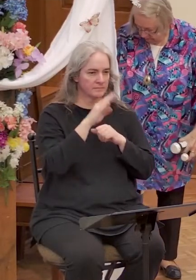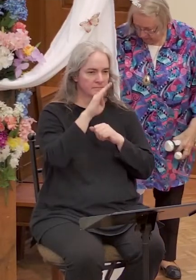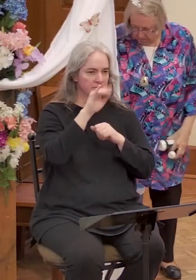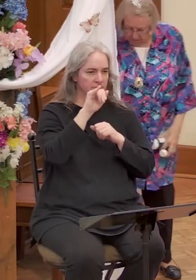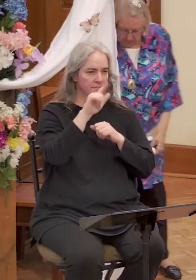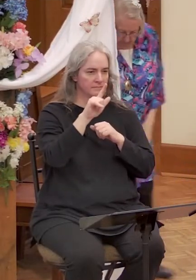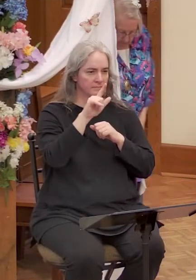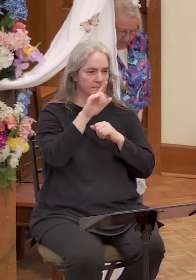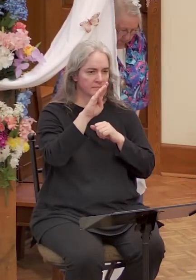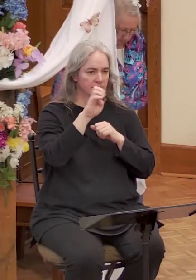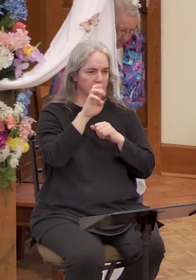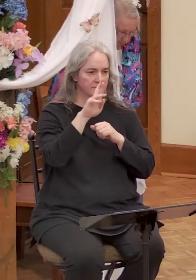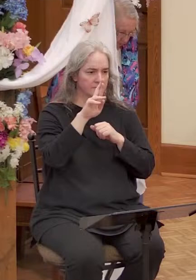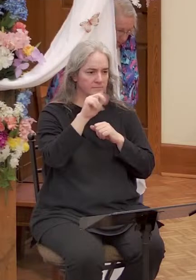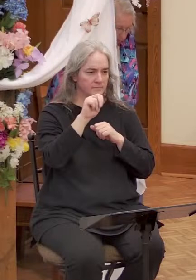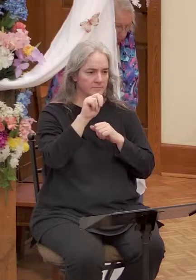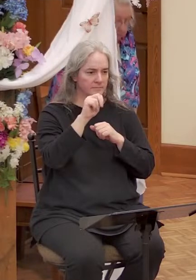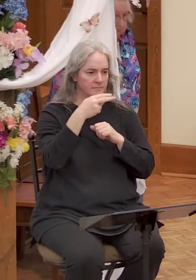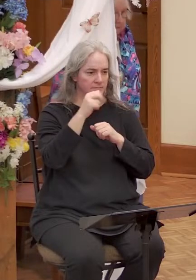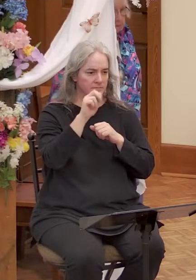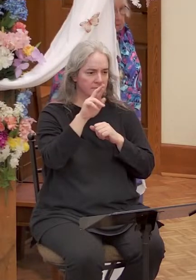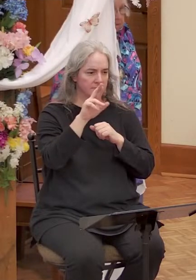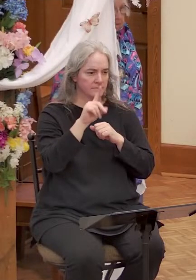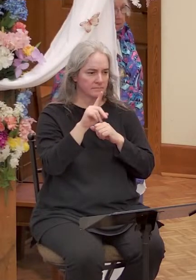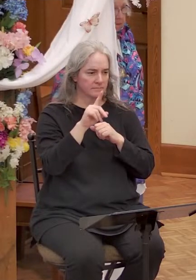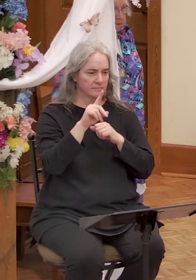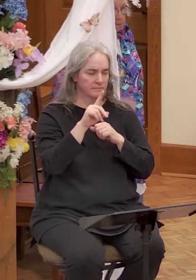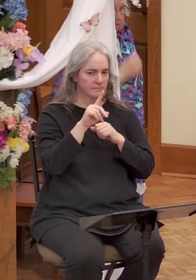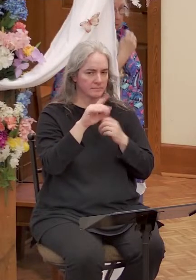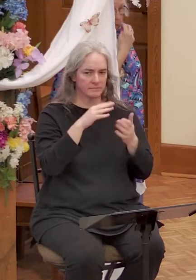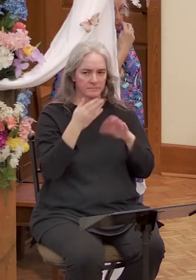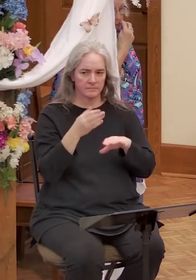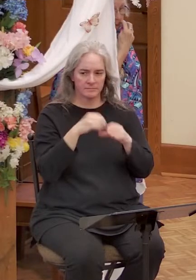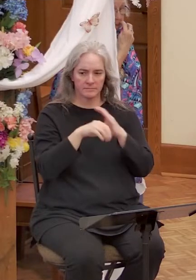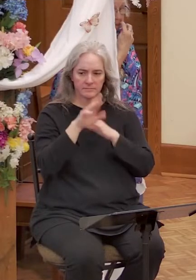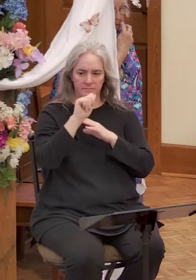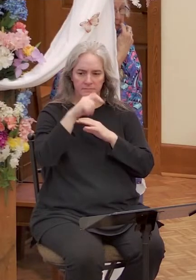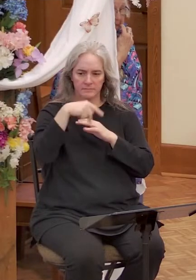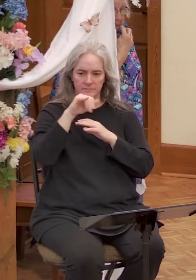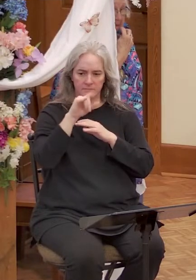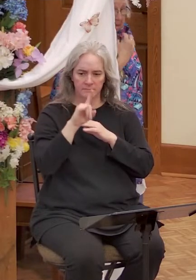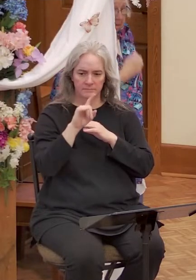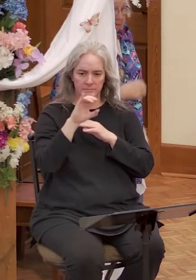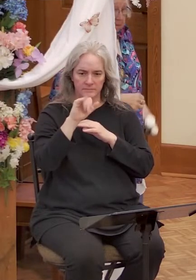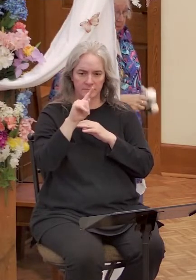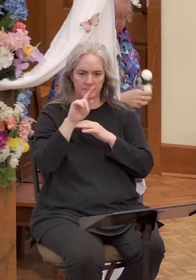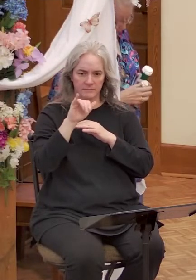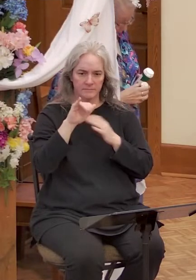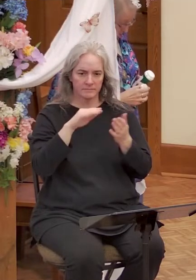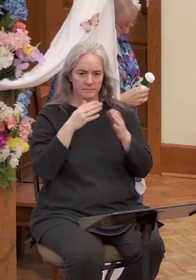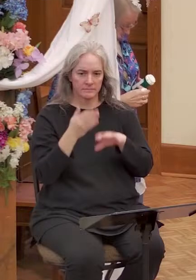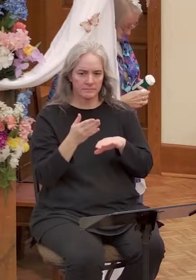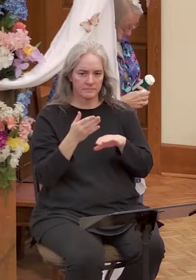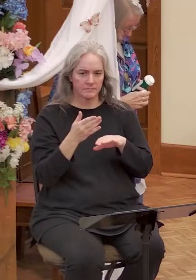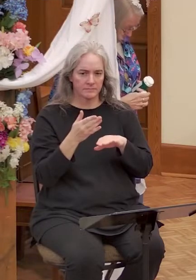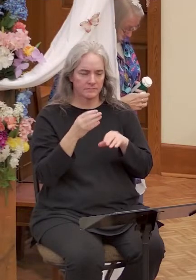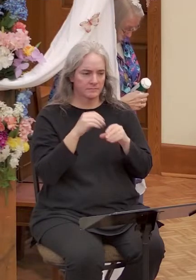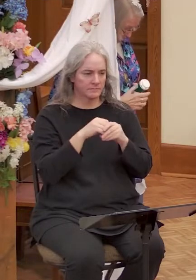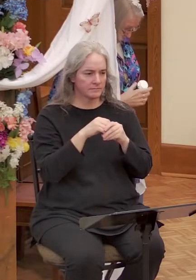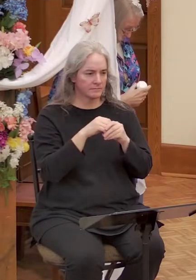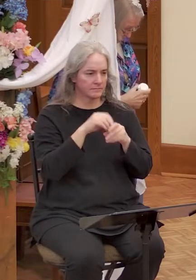away Thursday in Rapid City. He and family were very active in this church in the past.